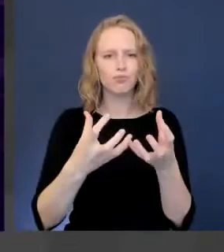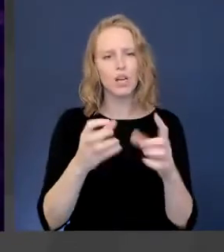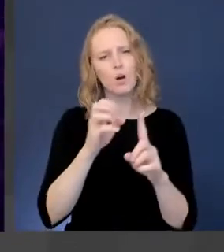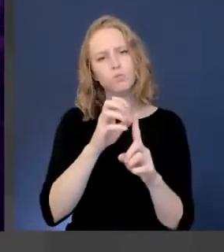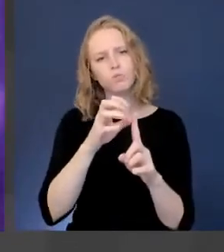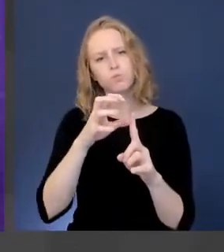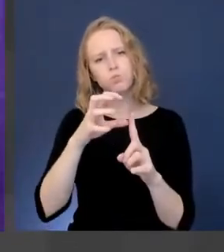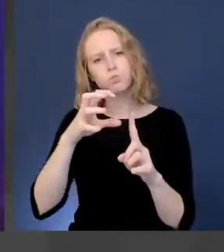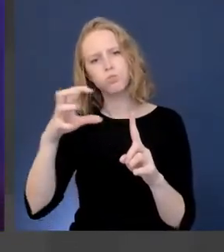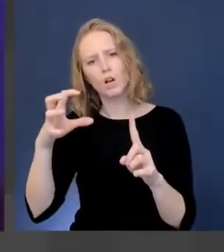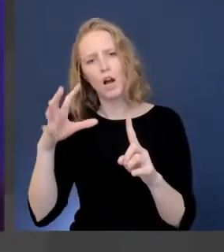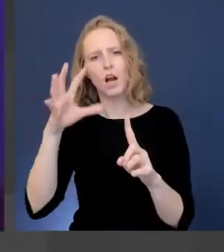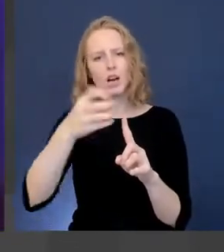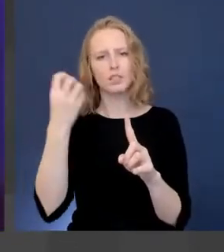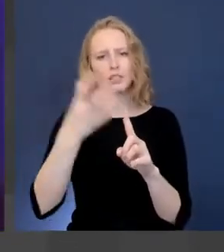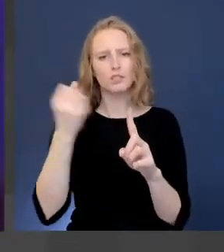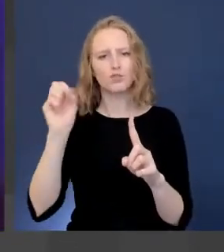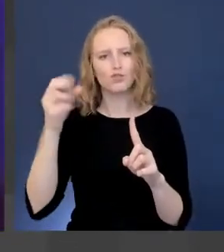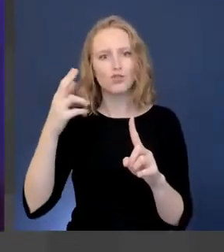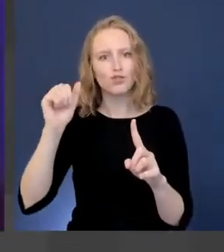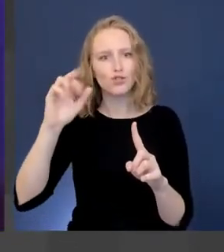you get shards when they're mined.